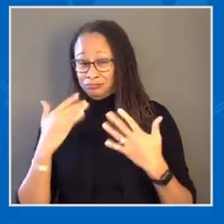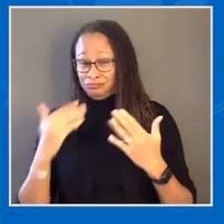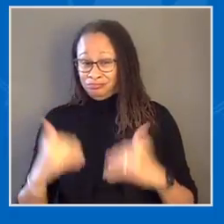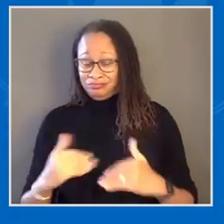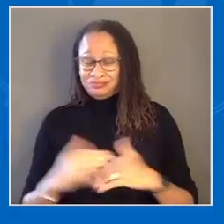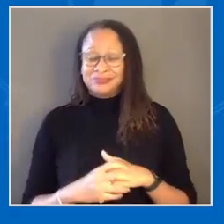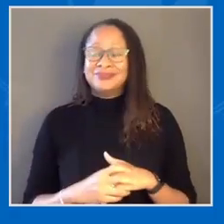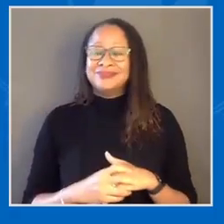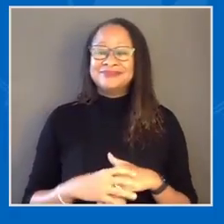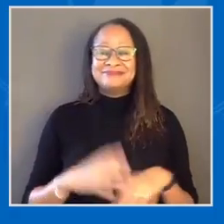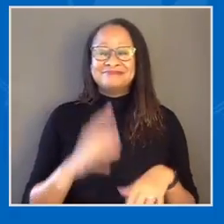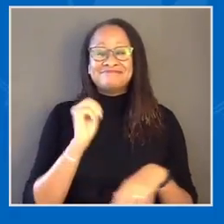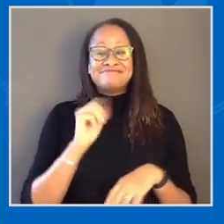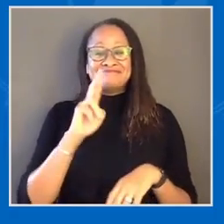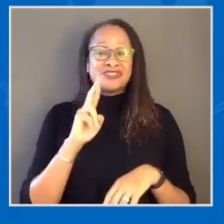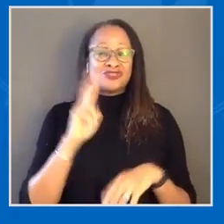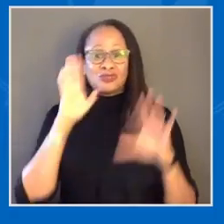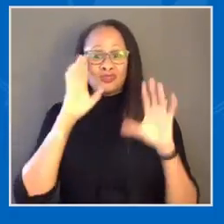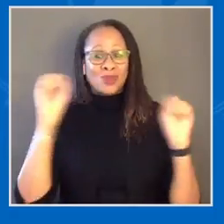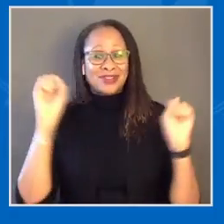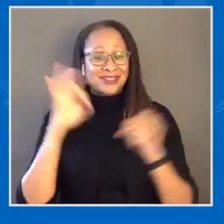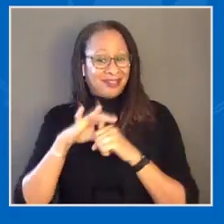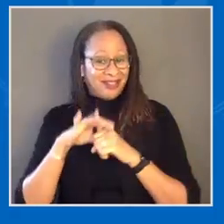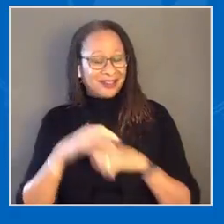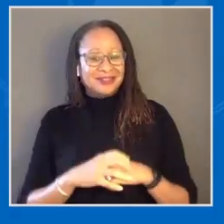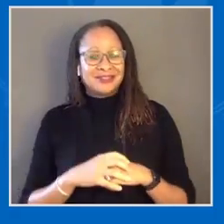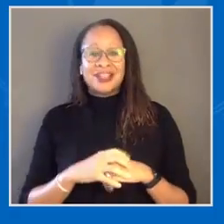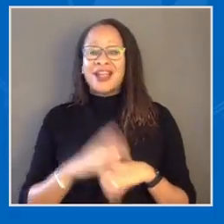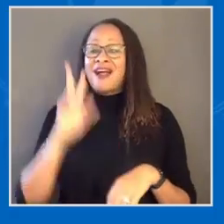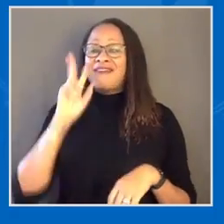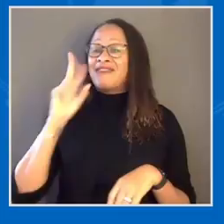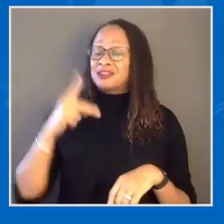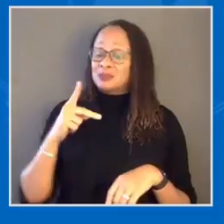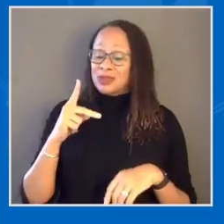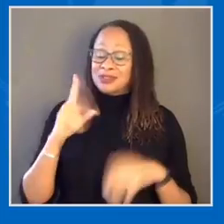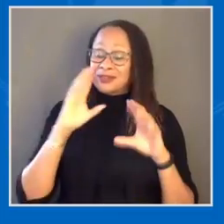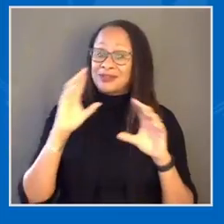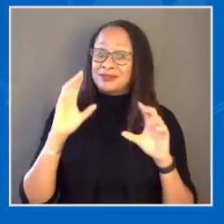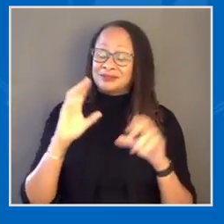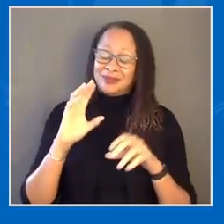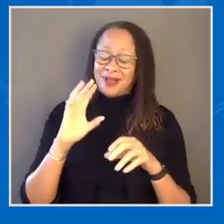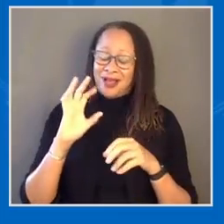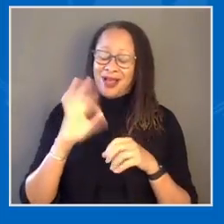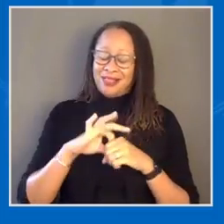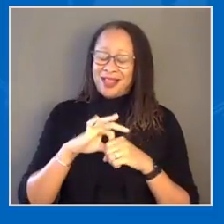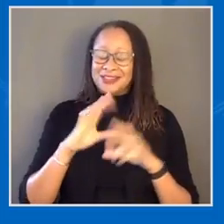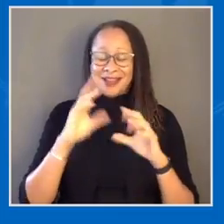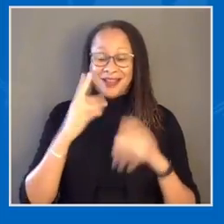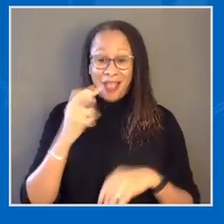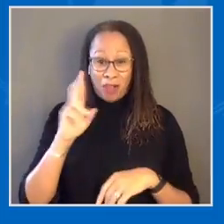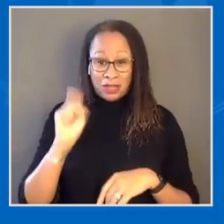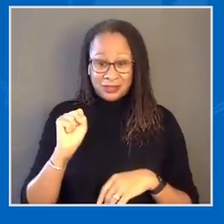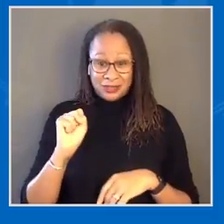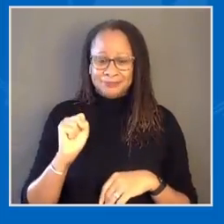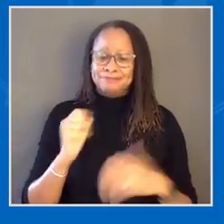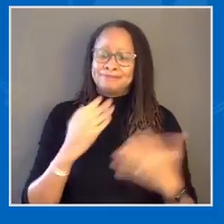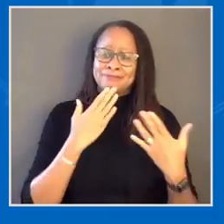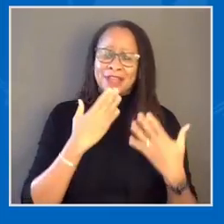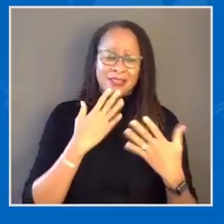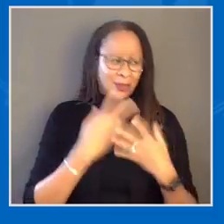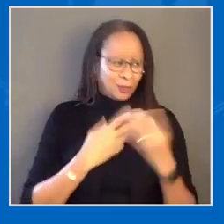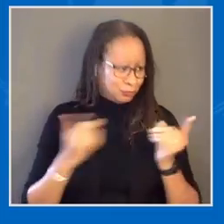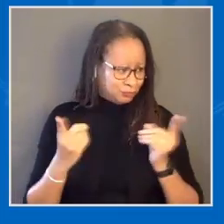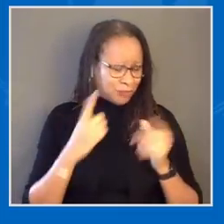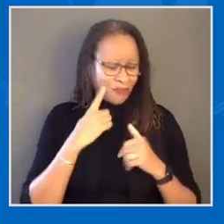Mr. President-elect, Vice President-elect Harris, thank you, Mr. President-elect, for your